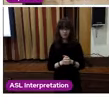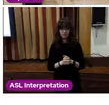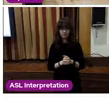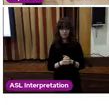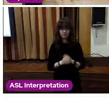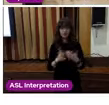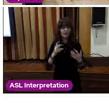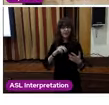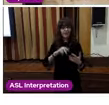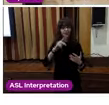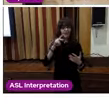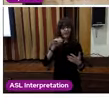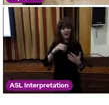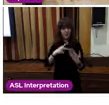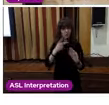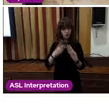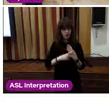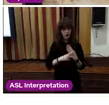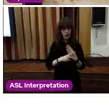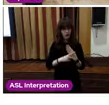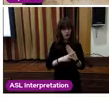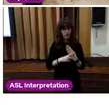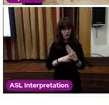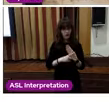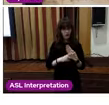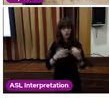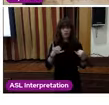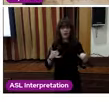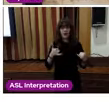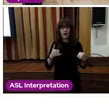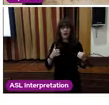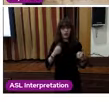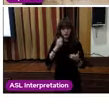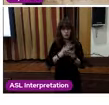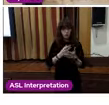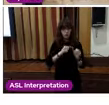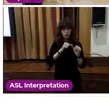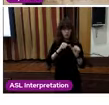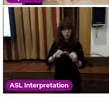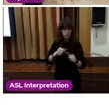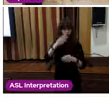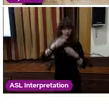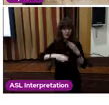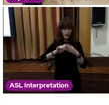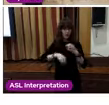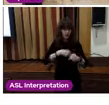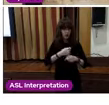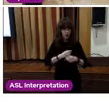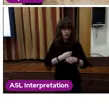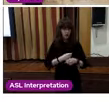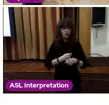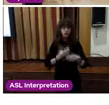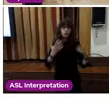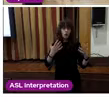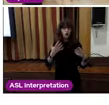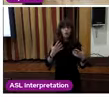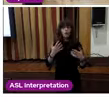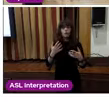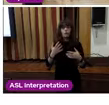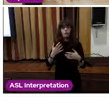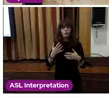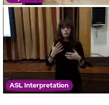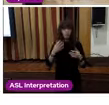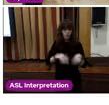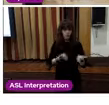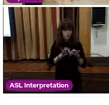and the program is authorized currently through the end of this year. So just get your receipts, make sure people collect that,